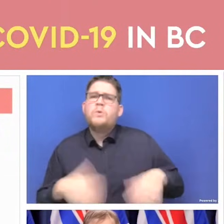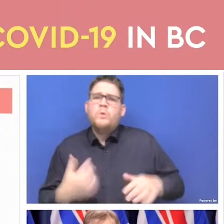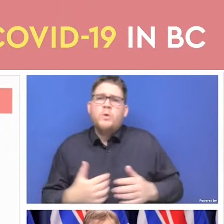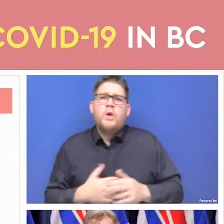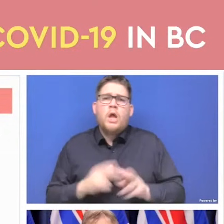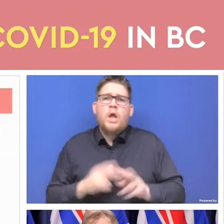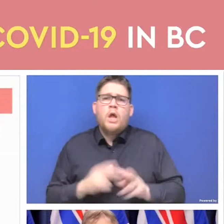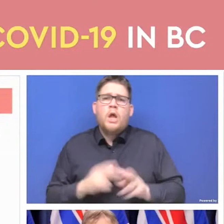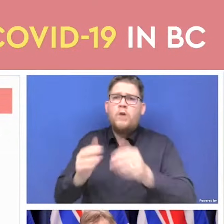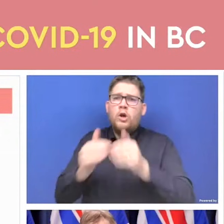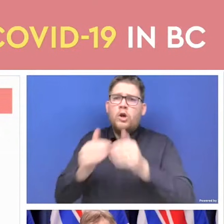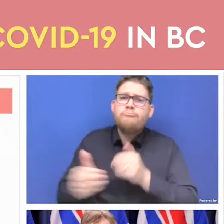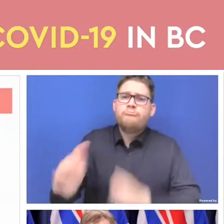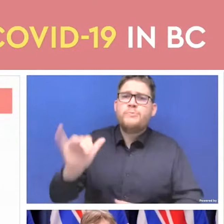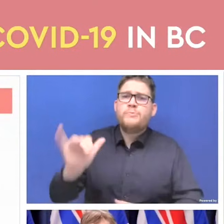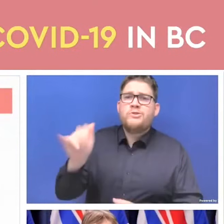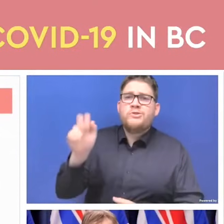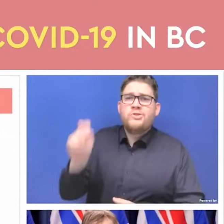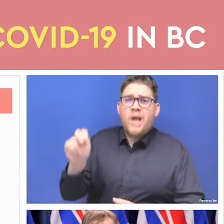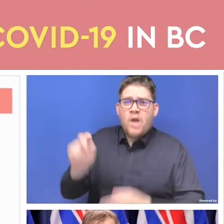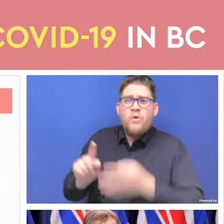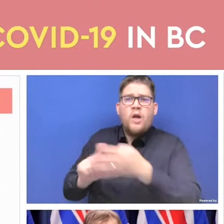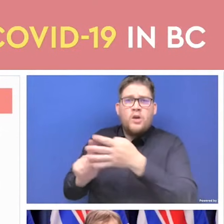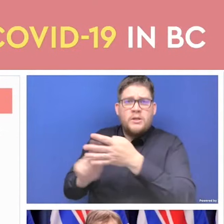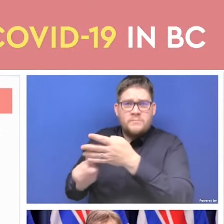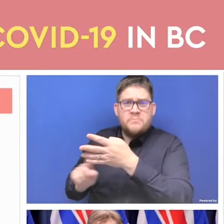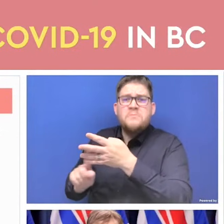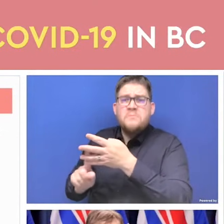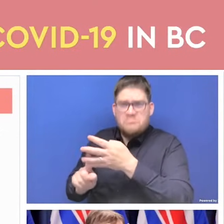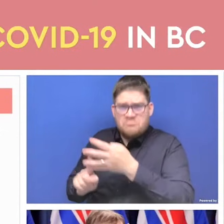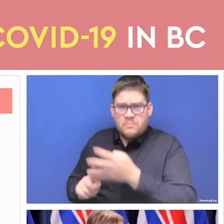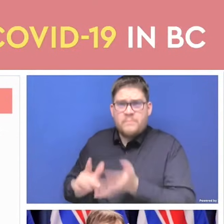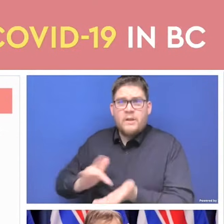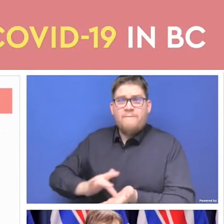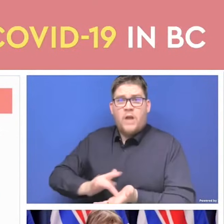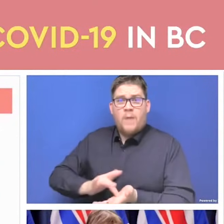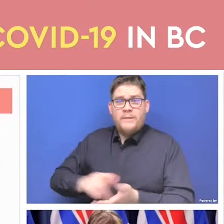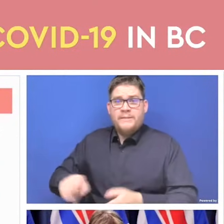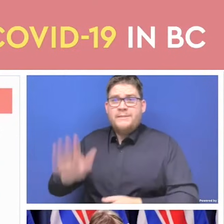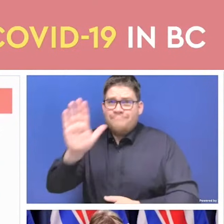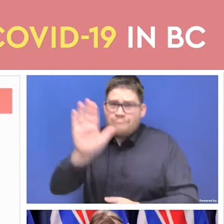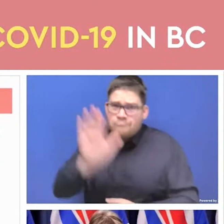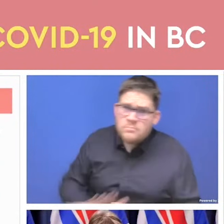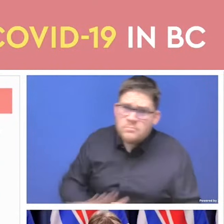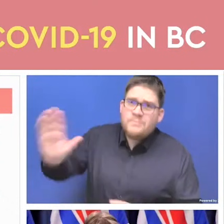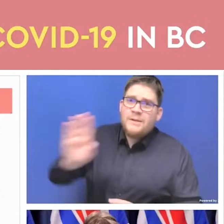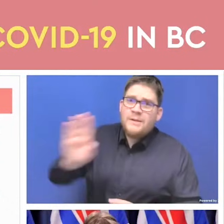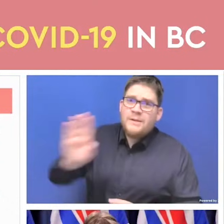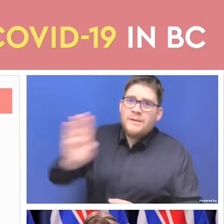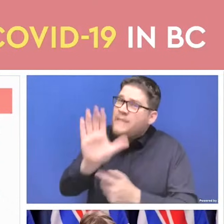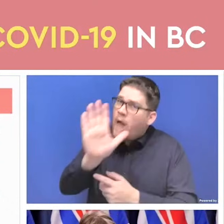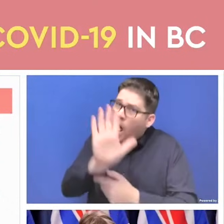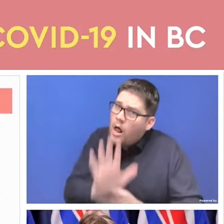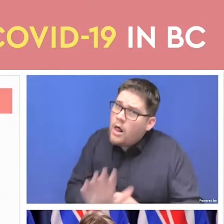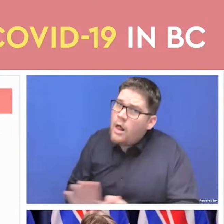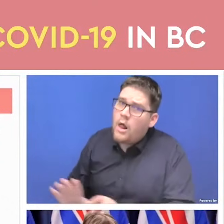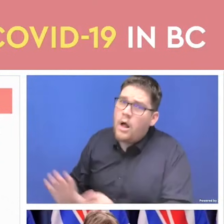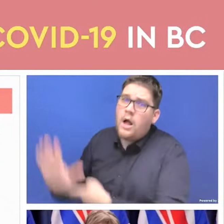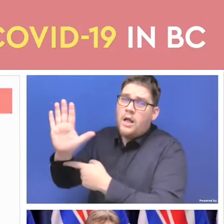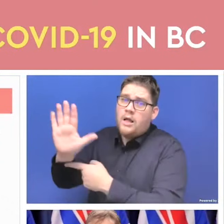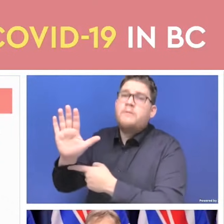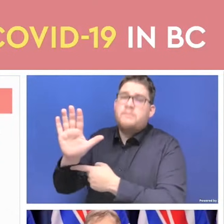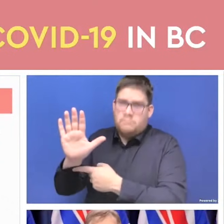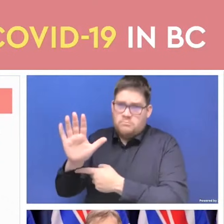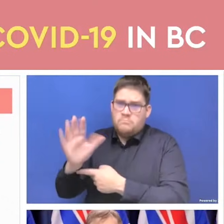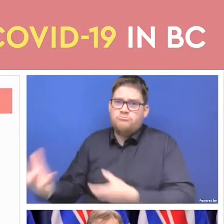about 85% of the pharmacies in this province, across the whole province, to be participating in our campaign.